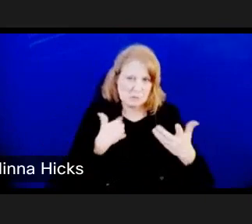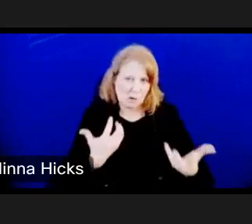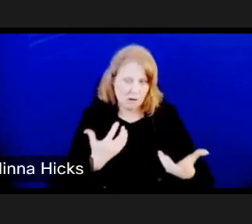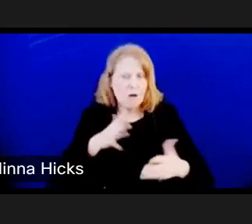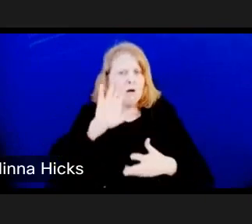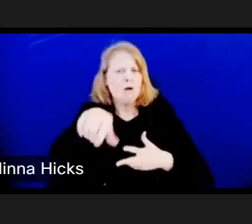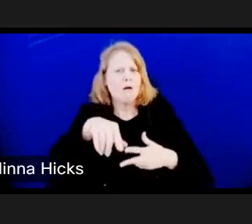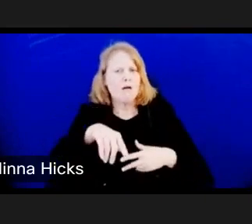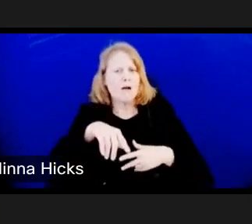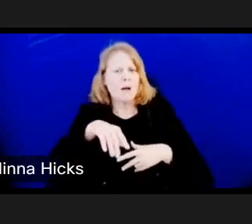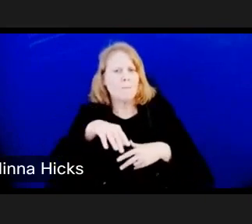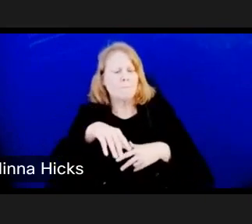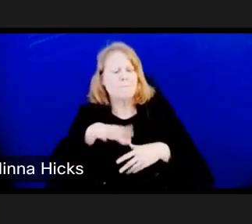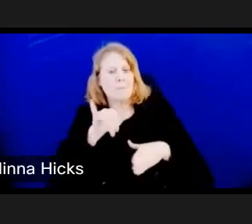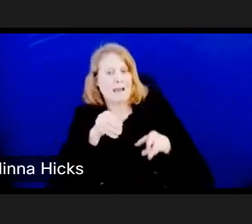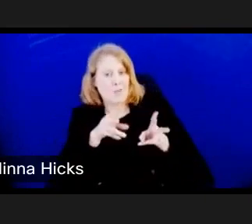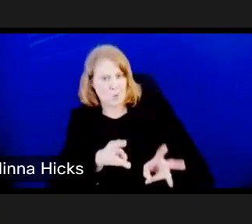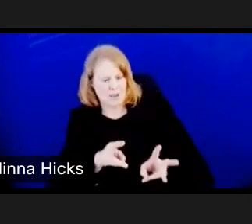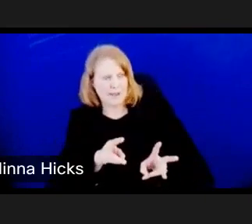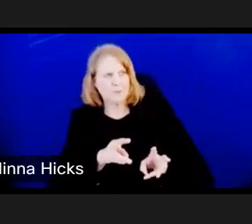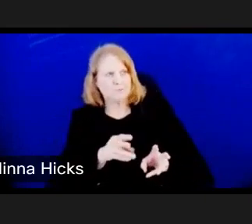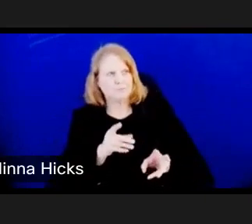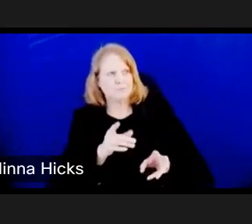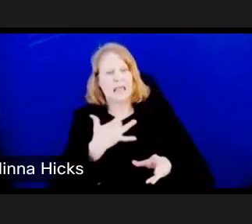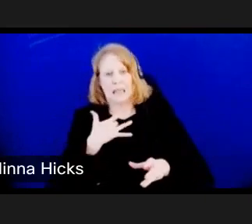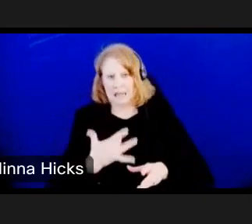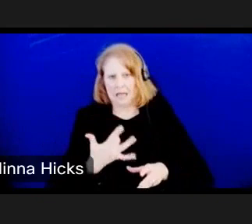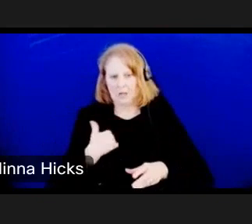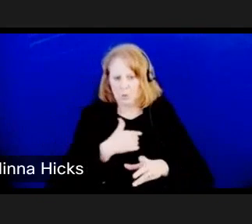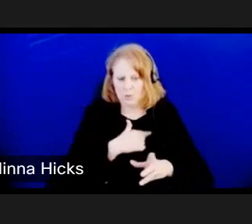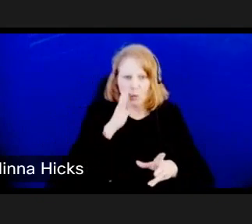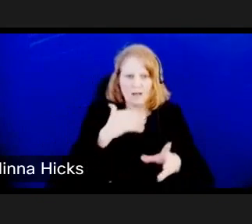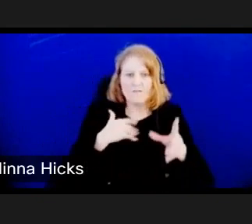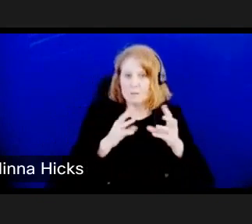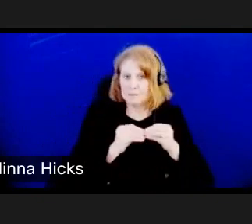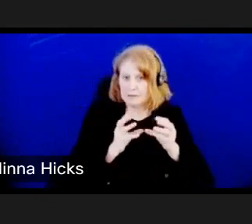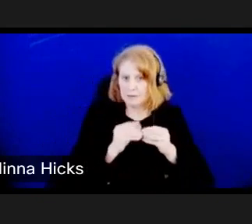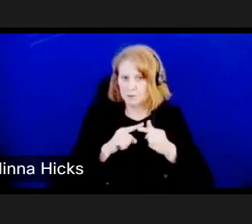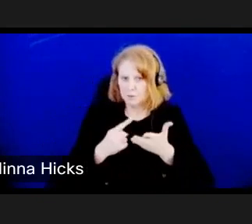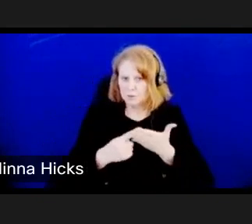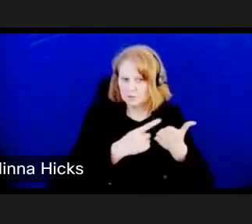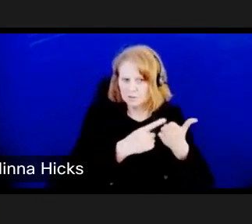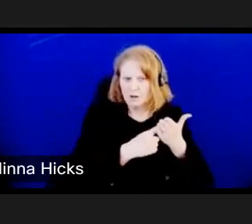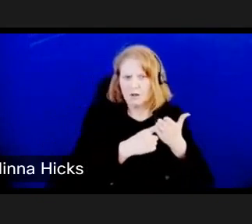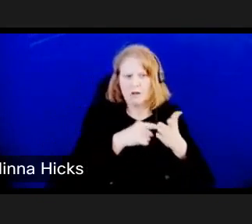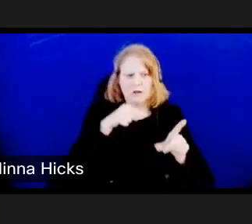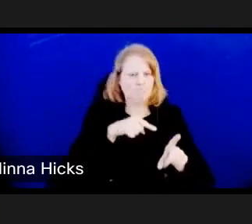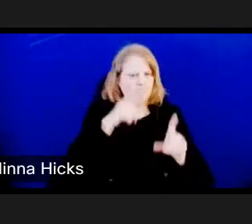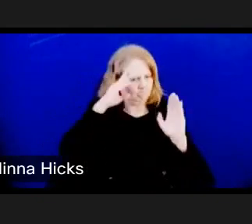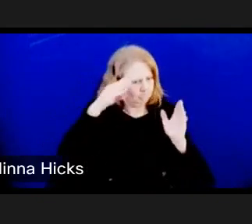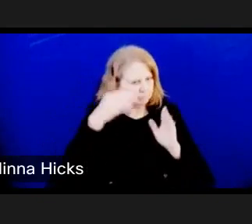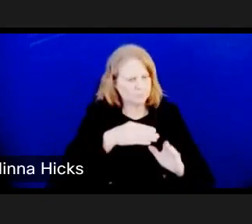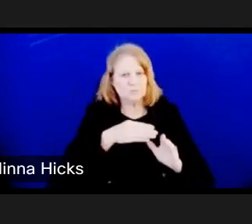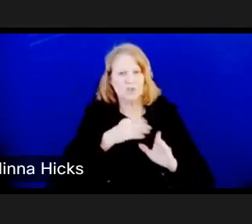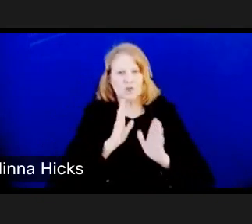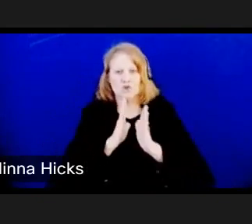it's likely that we would be having a meeting to discuss purely traffic and traffic related